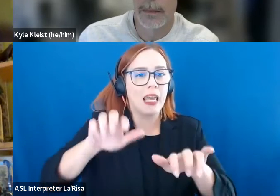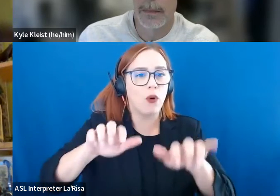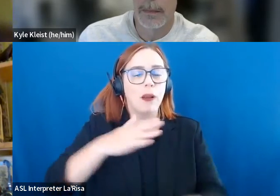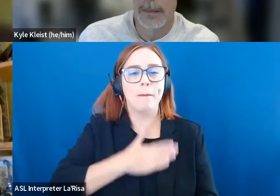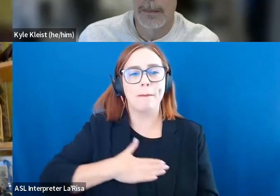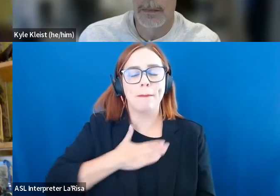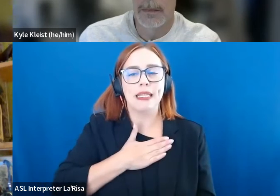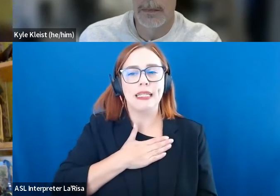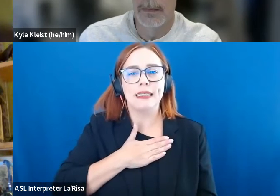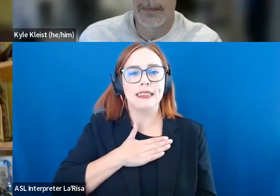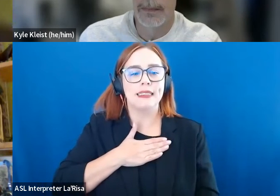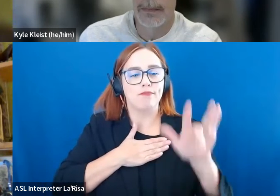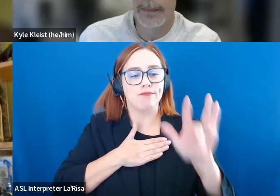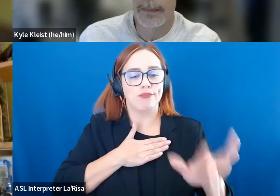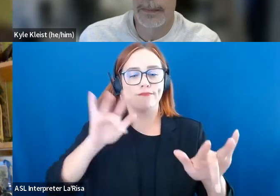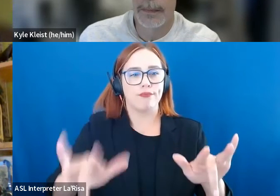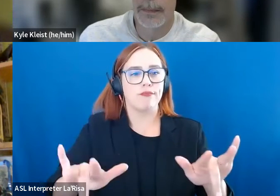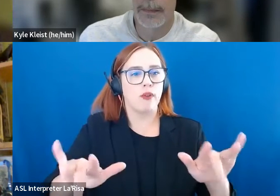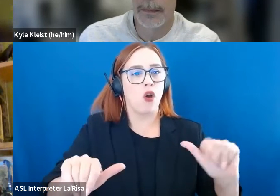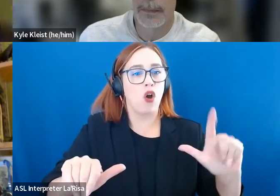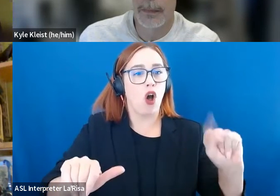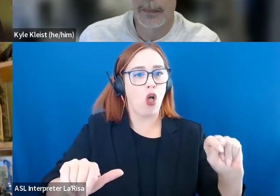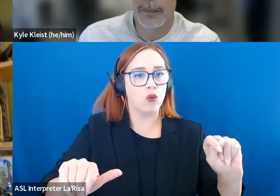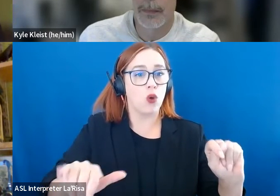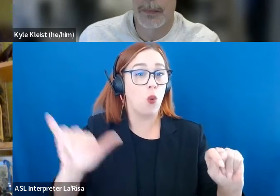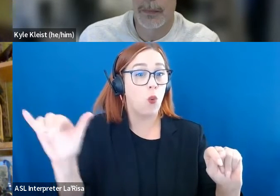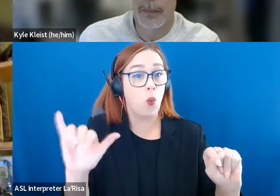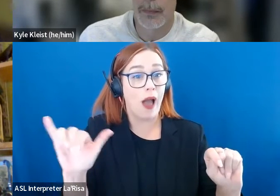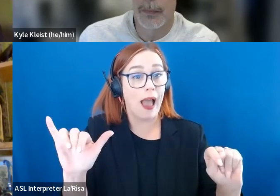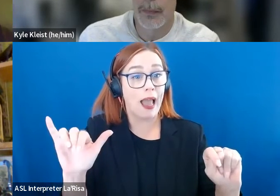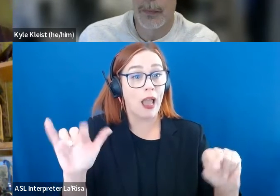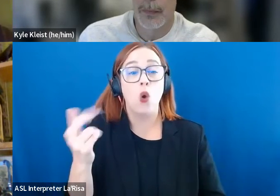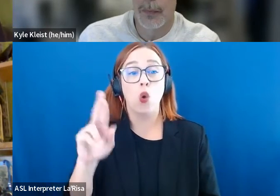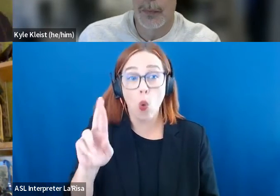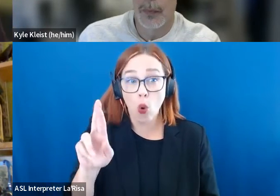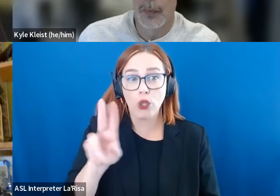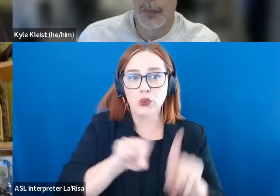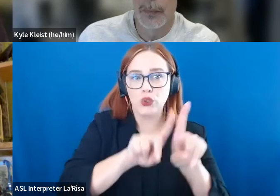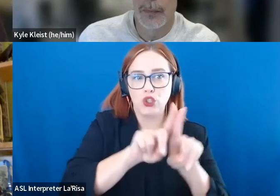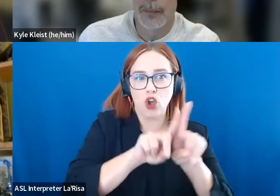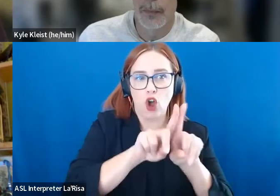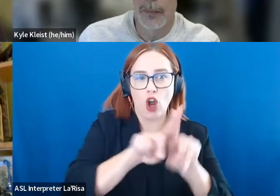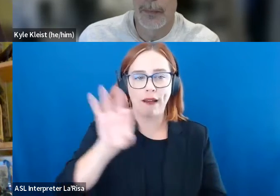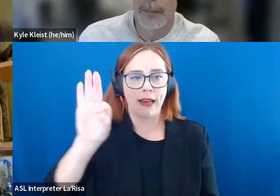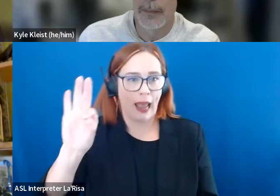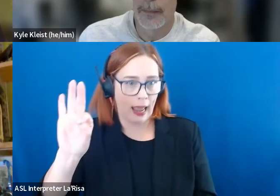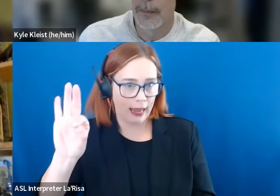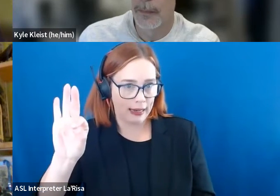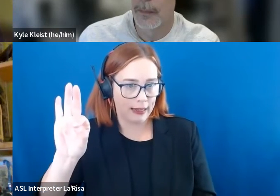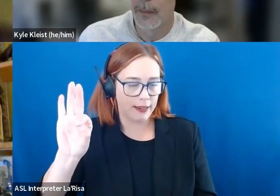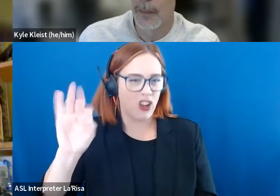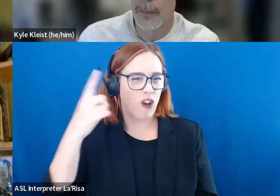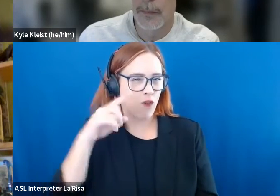*9 or Alt-Y on your keypad to raise your hand. We will then let you know when you can unmute, and